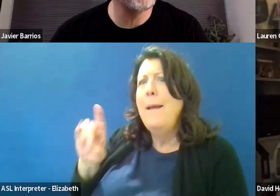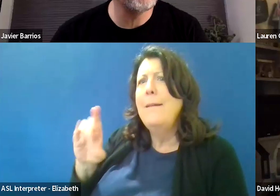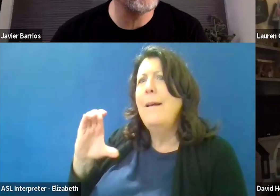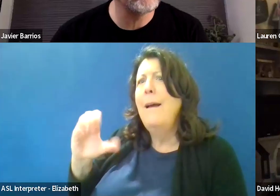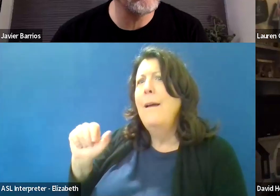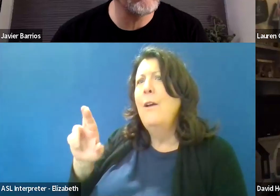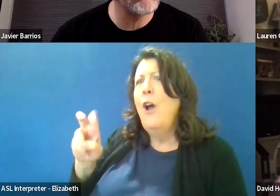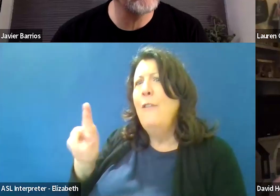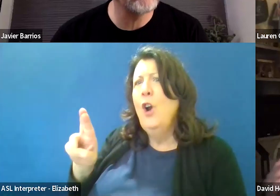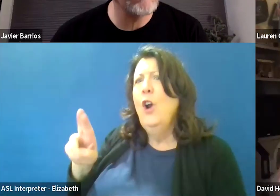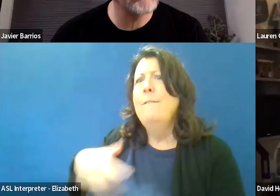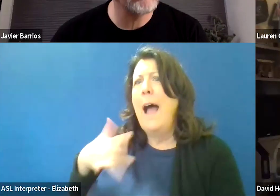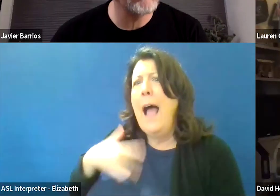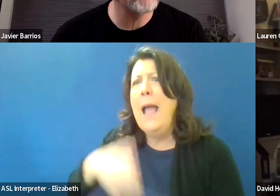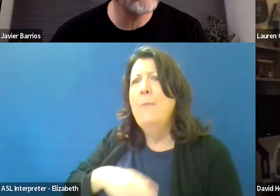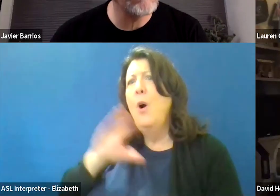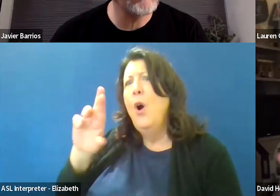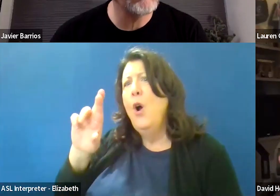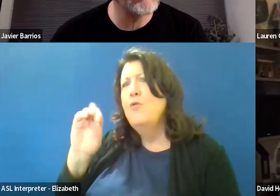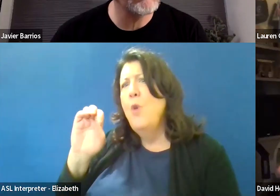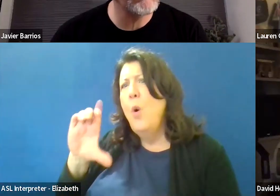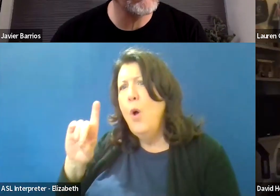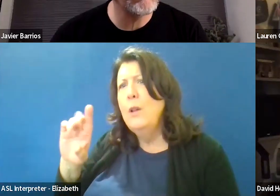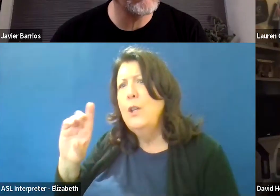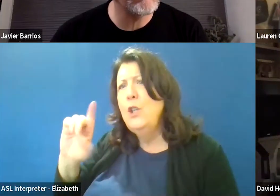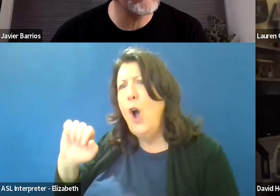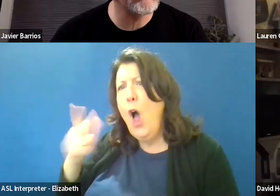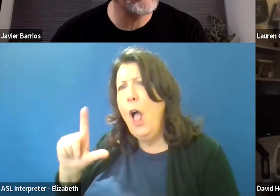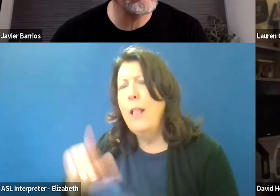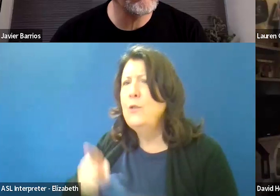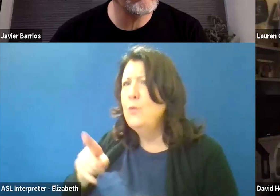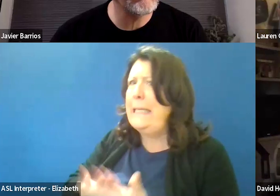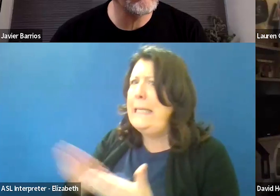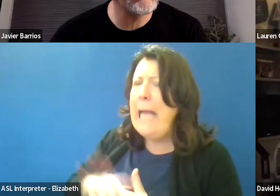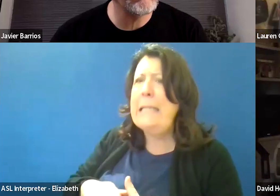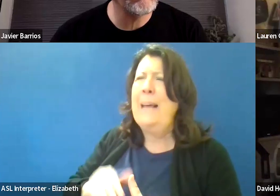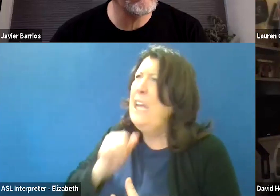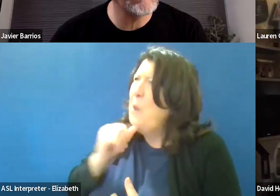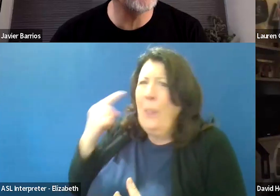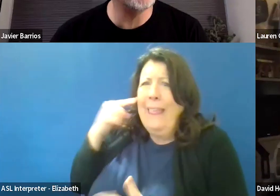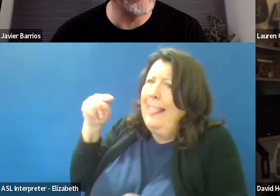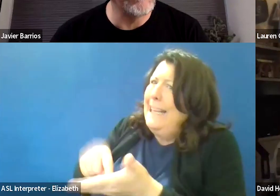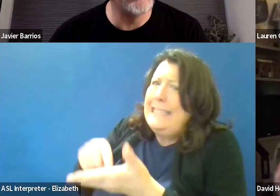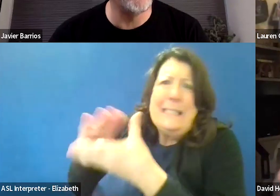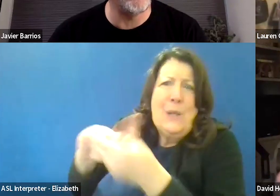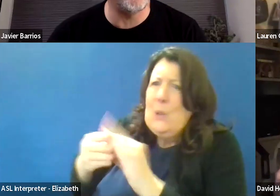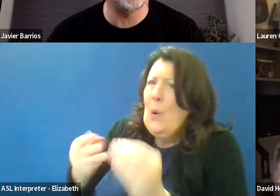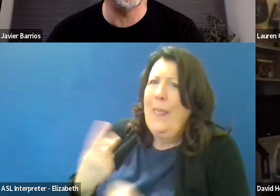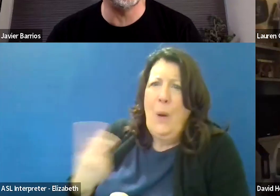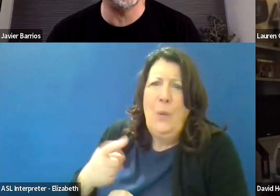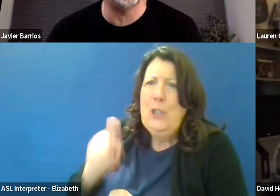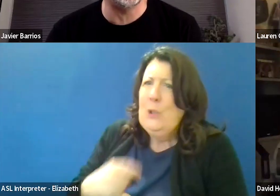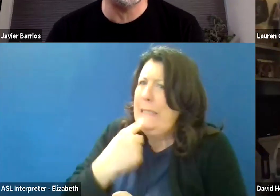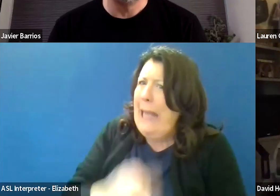really enjoy it, and it's an interesting turn. He goes, this isn't the story I think we should tell, but I really like the fact that he kind of teased up these